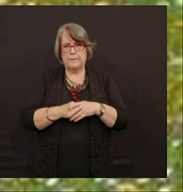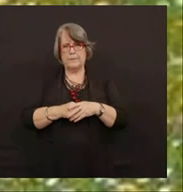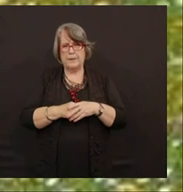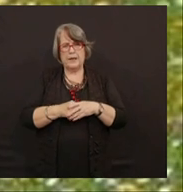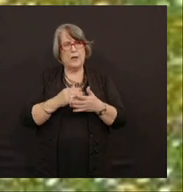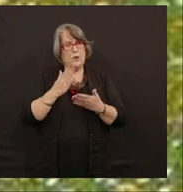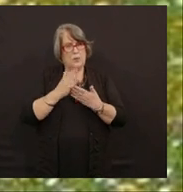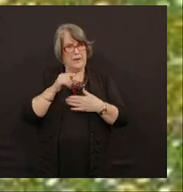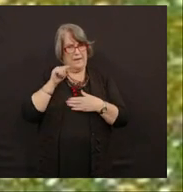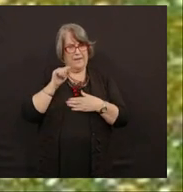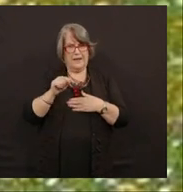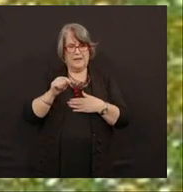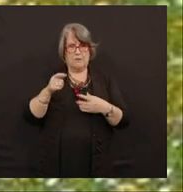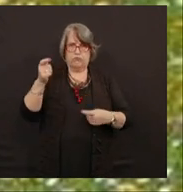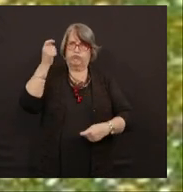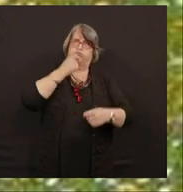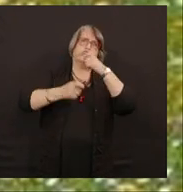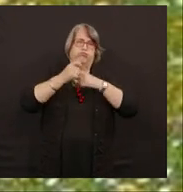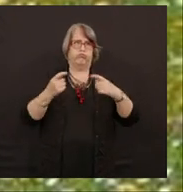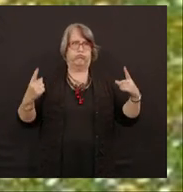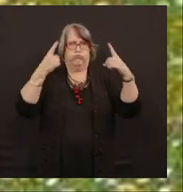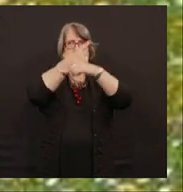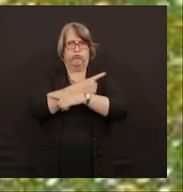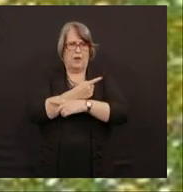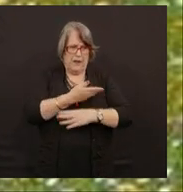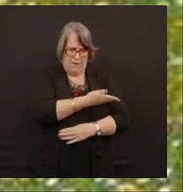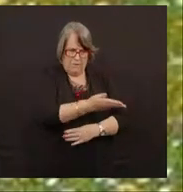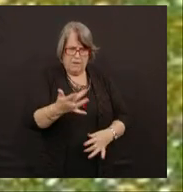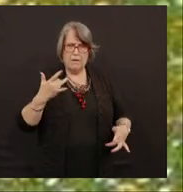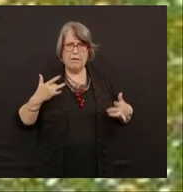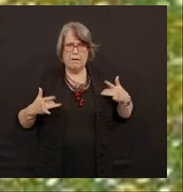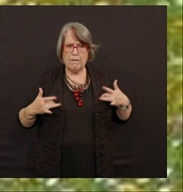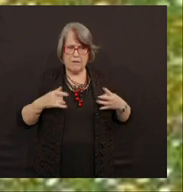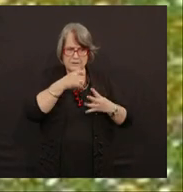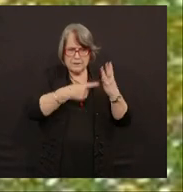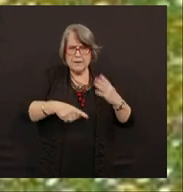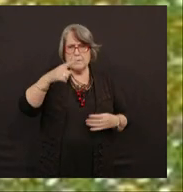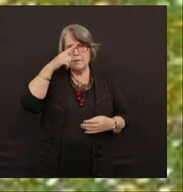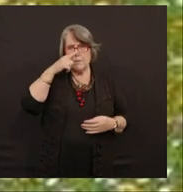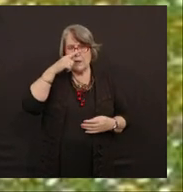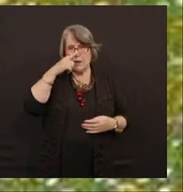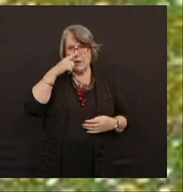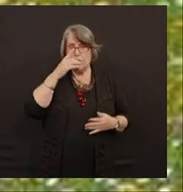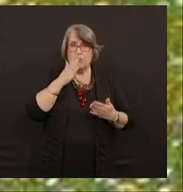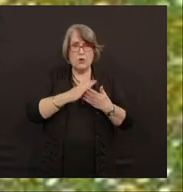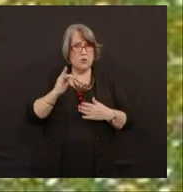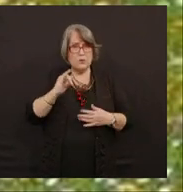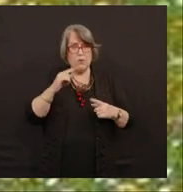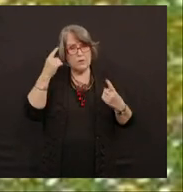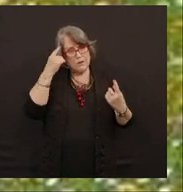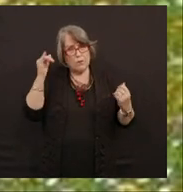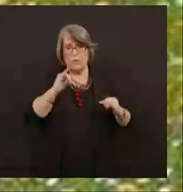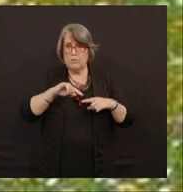The fact that this would be a radical transformation in the lives of so many people with disability is a dreadful thing.